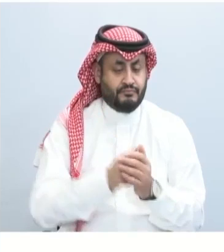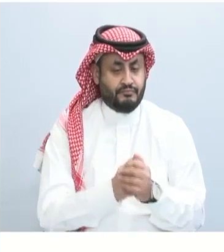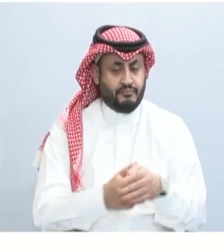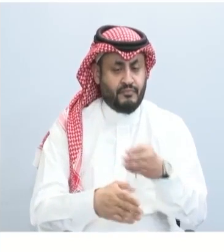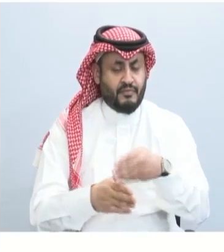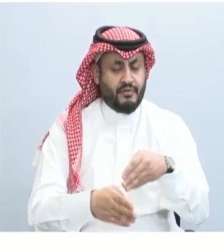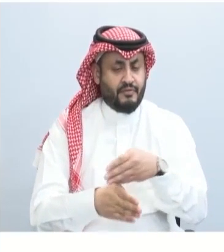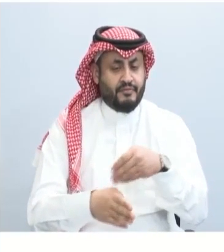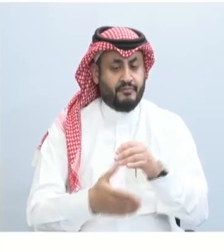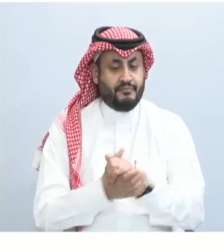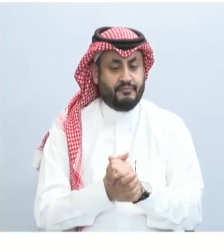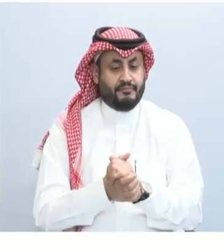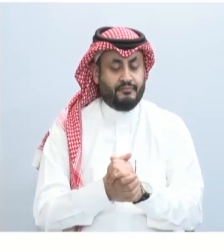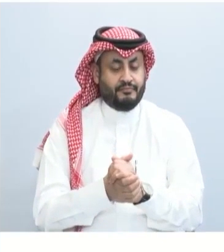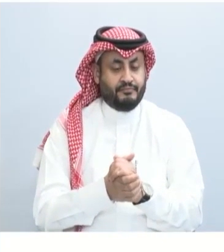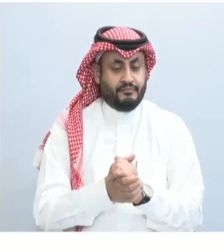Meat.